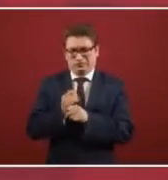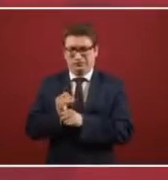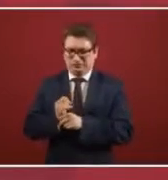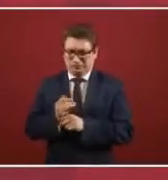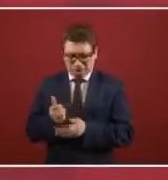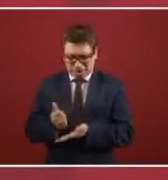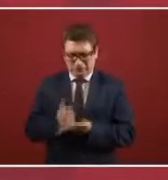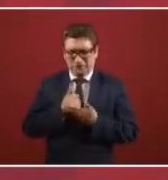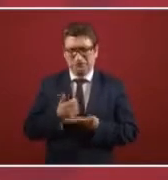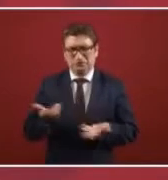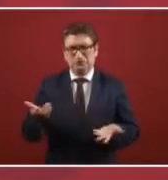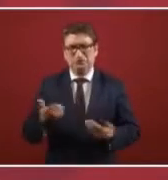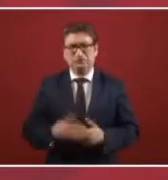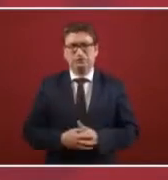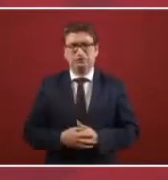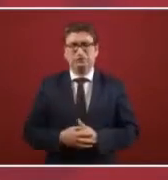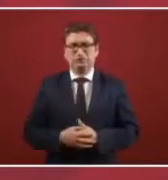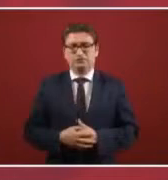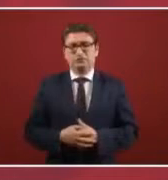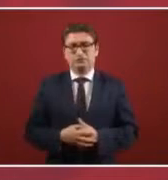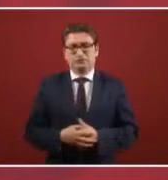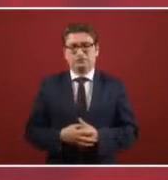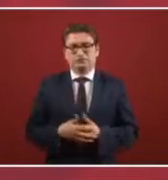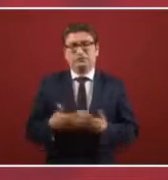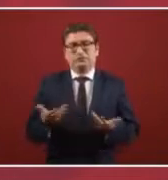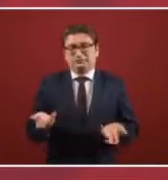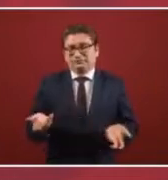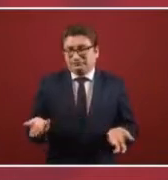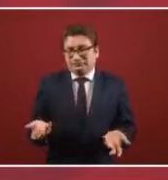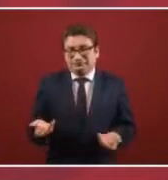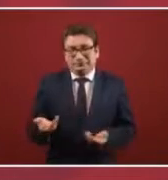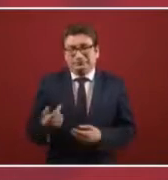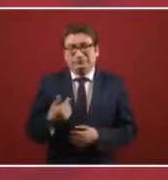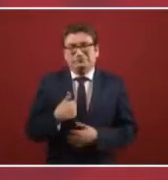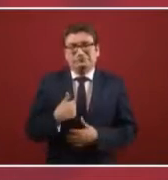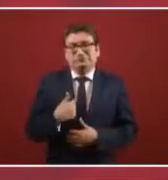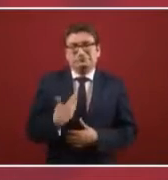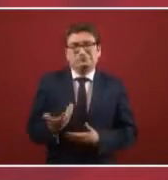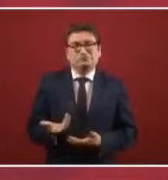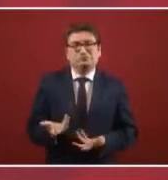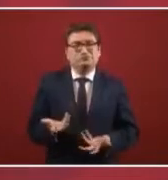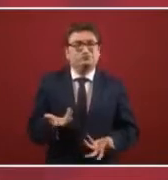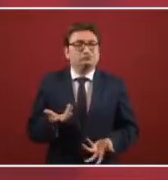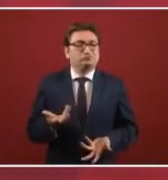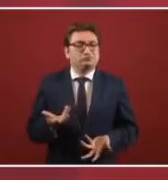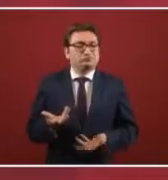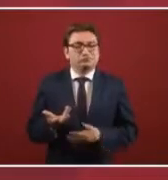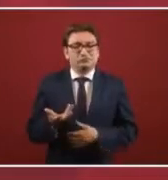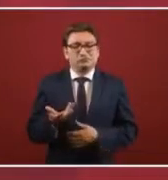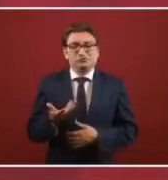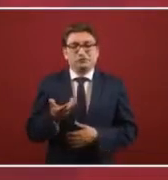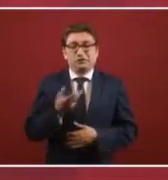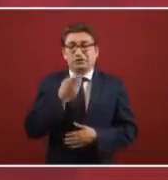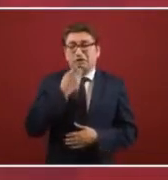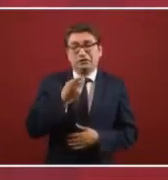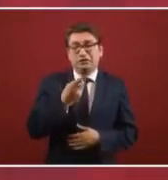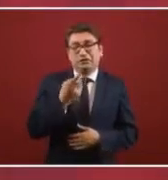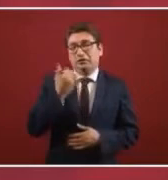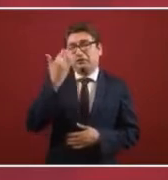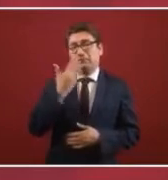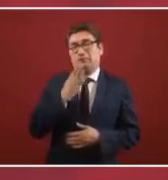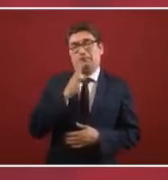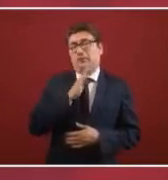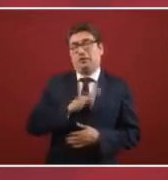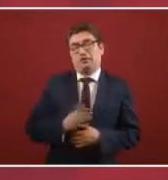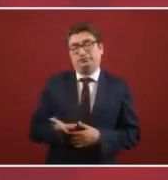ayúdenme. So help me out. Es que si no, Because otherwise se ve mal. it looks bad.